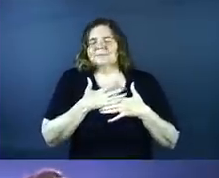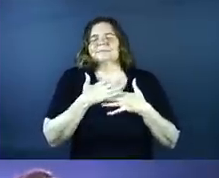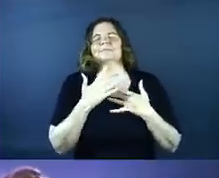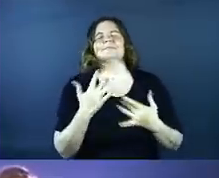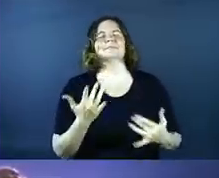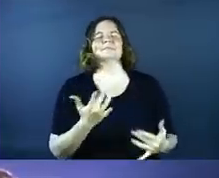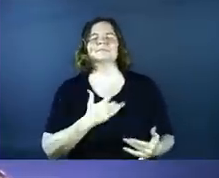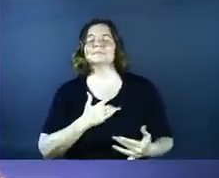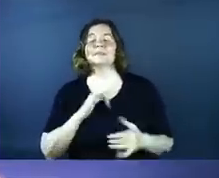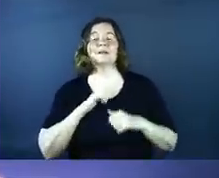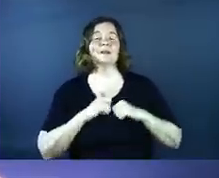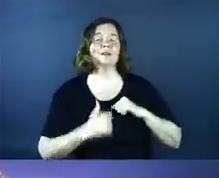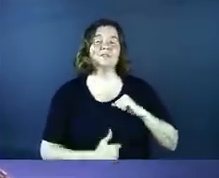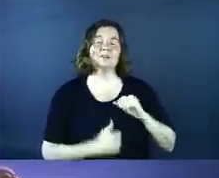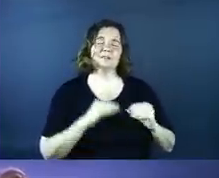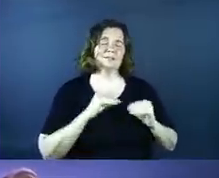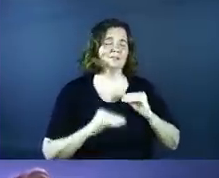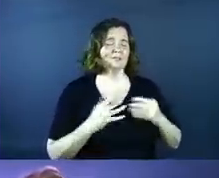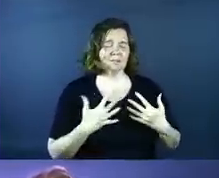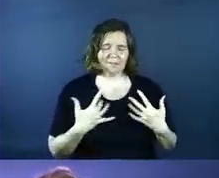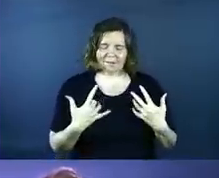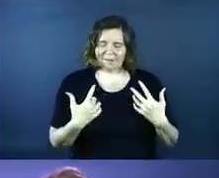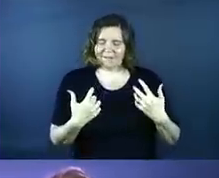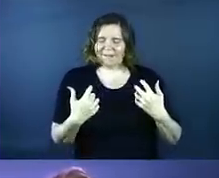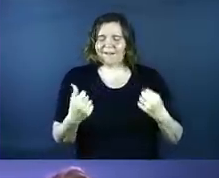here. You're mending every